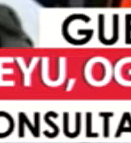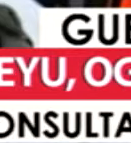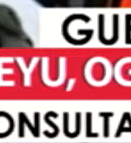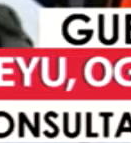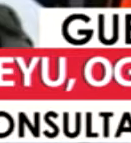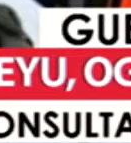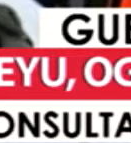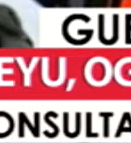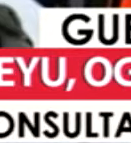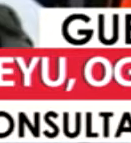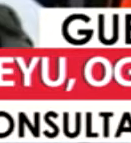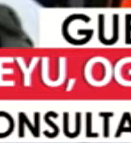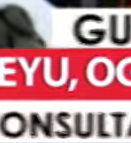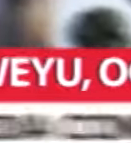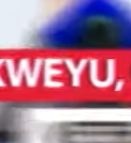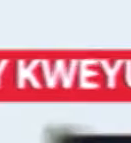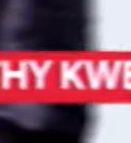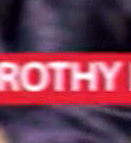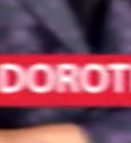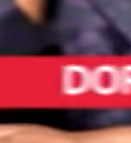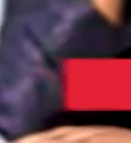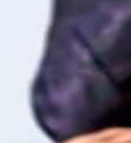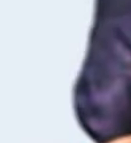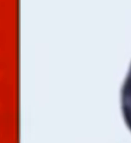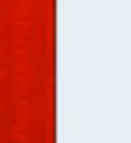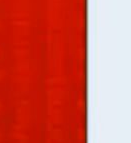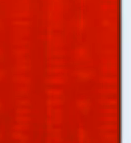Guild Distinguished Service Award.